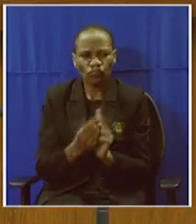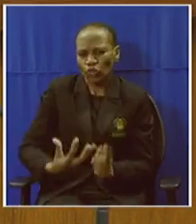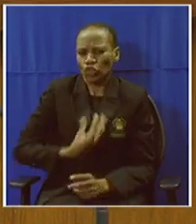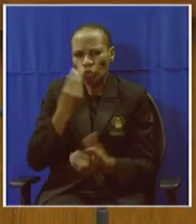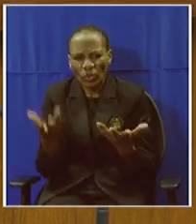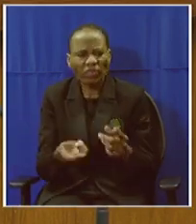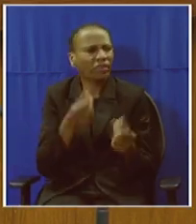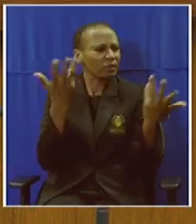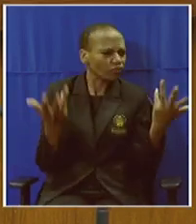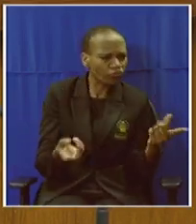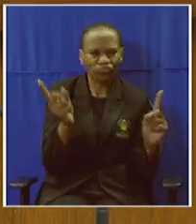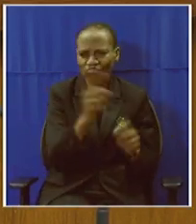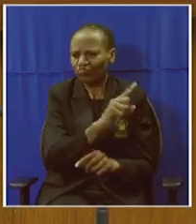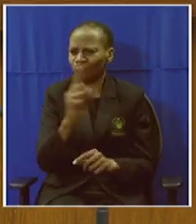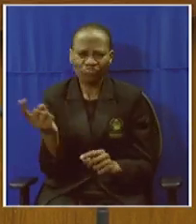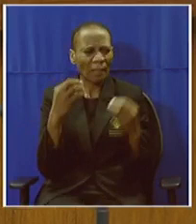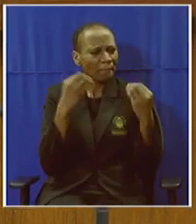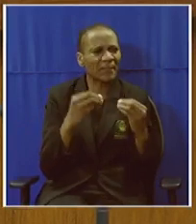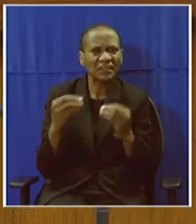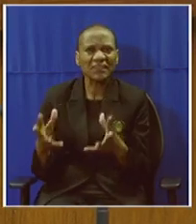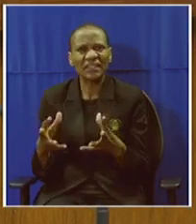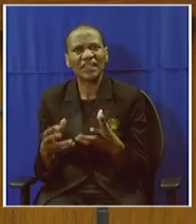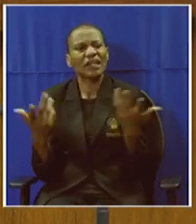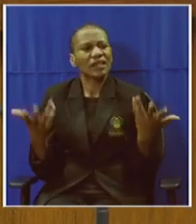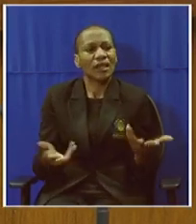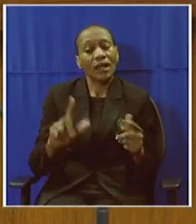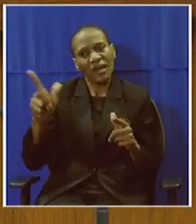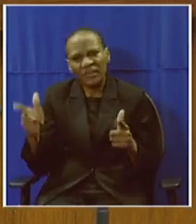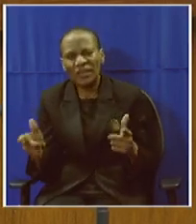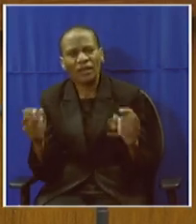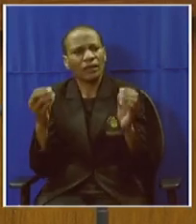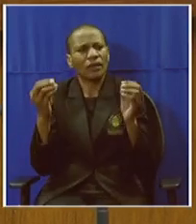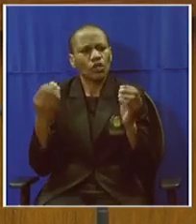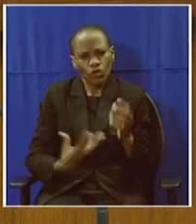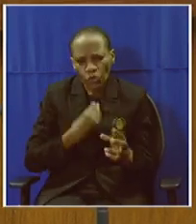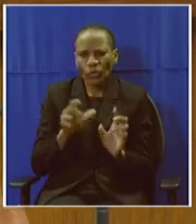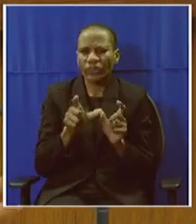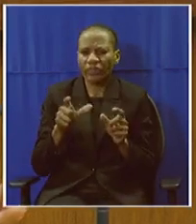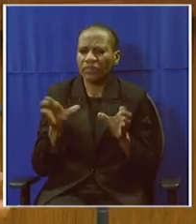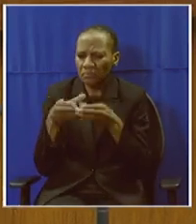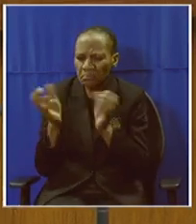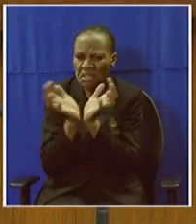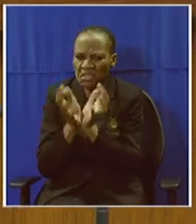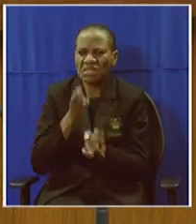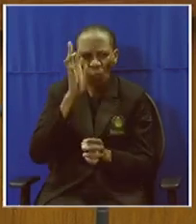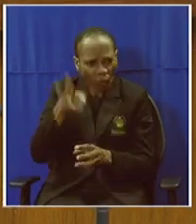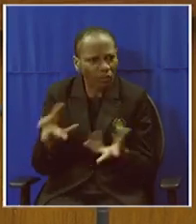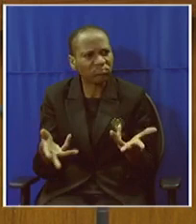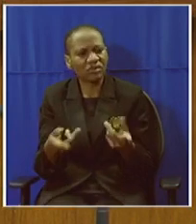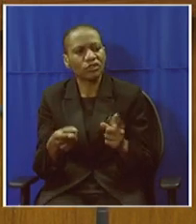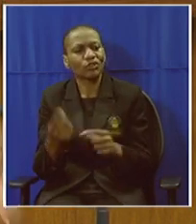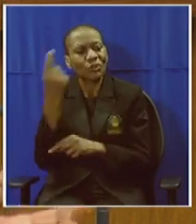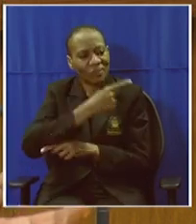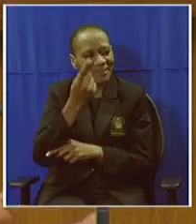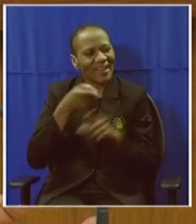to the students, and she was going to be in a youth league event later. So she really